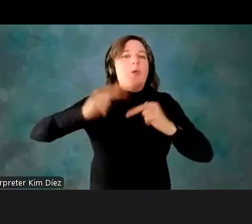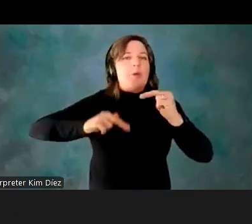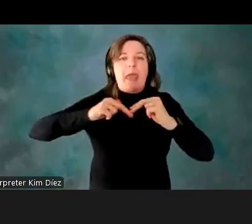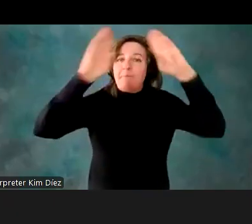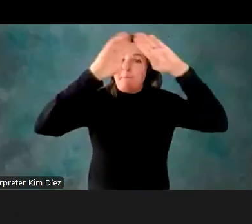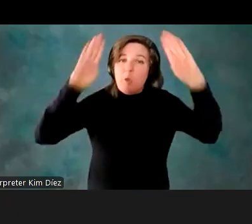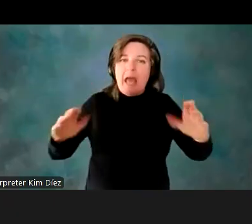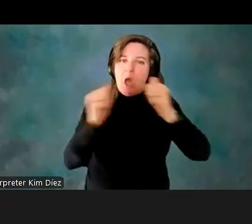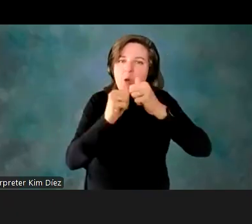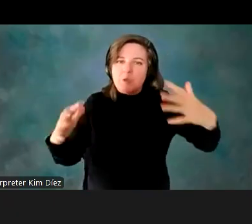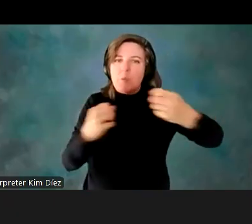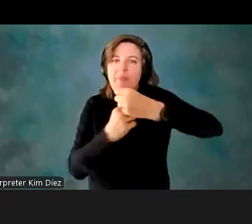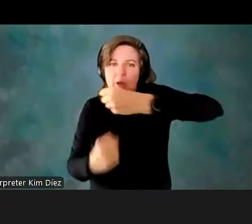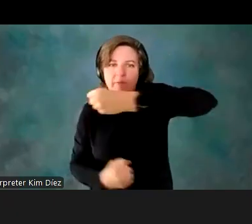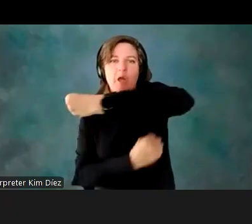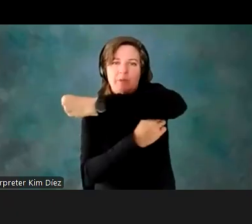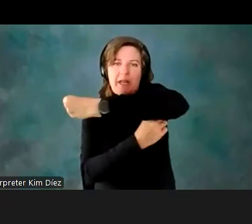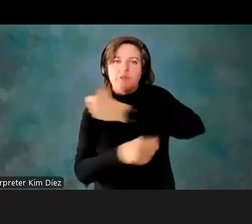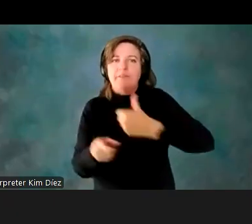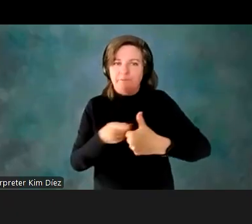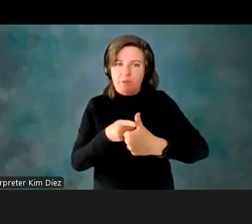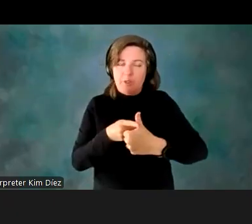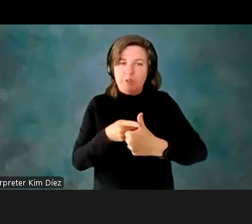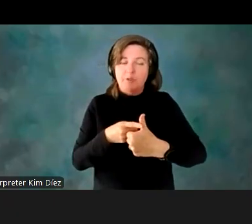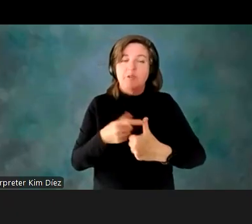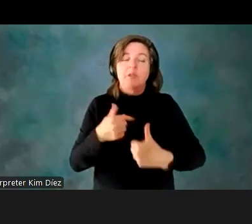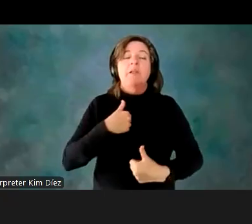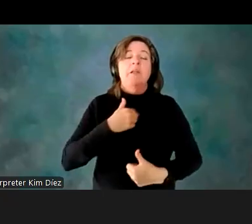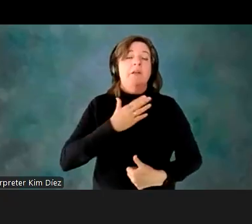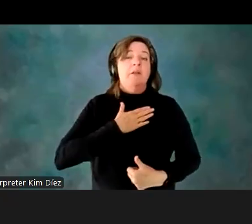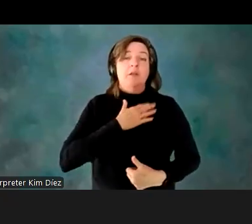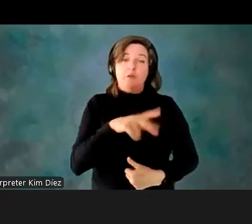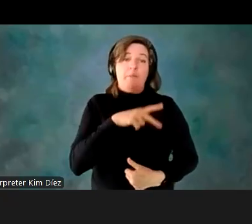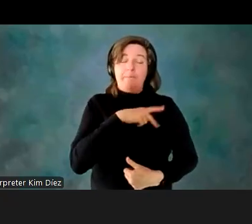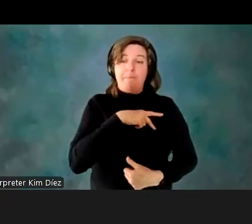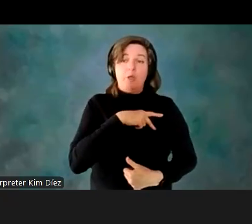foundation. So I've put my personal